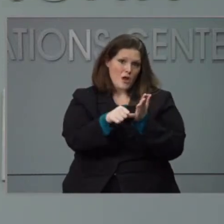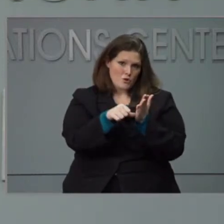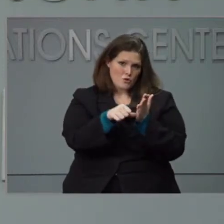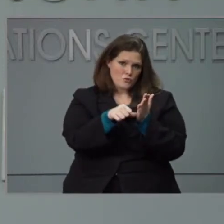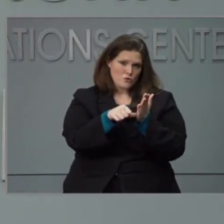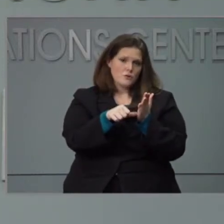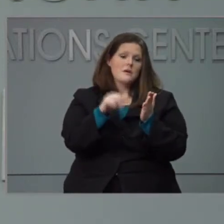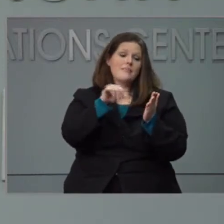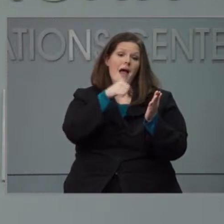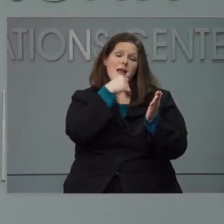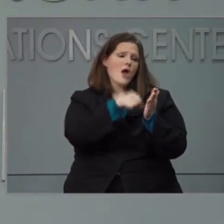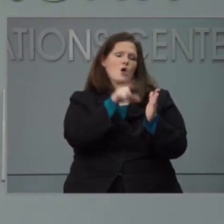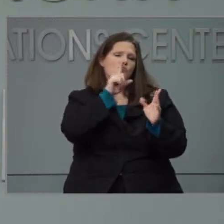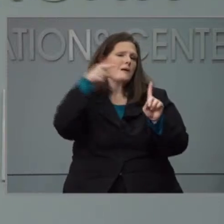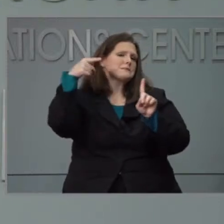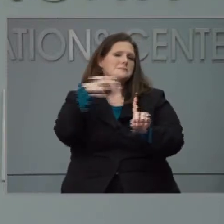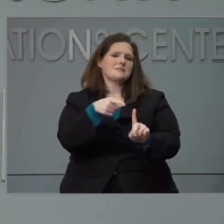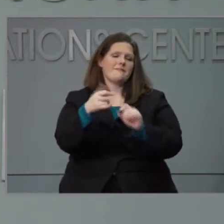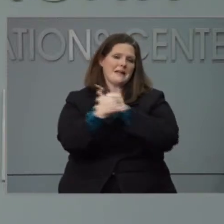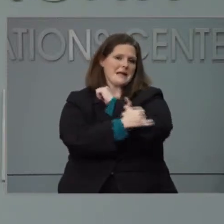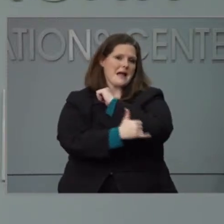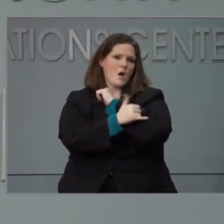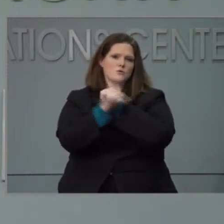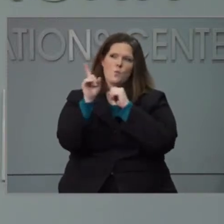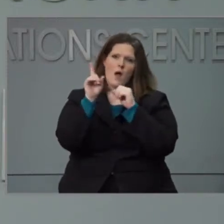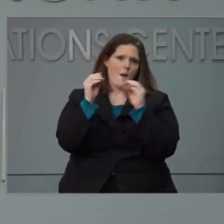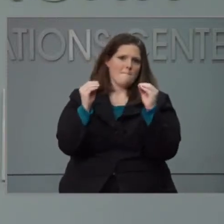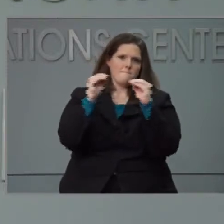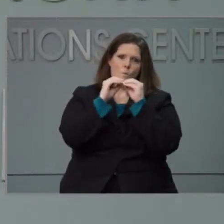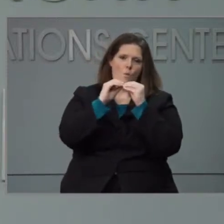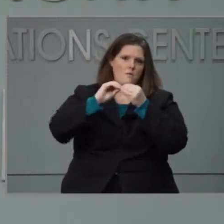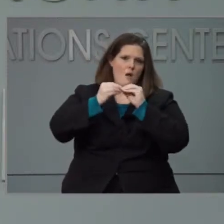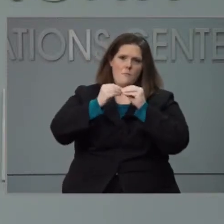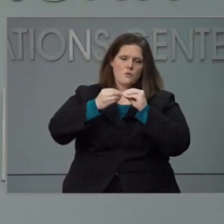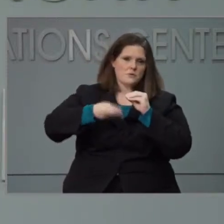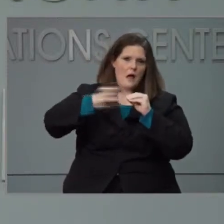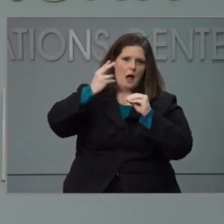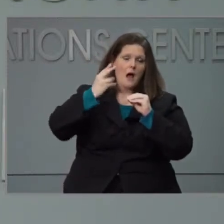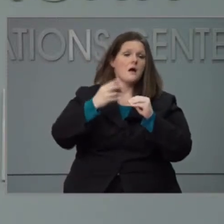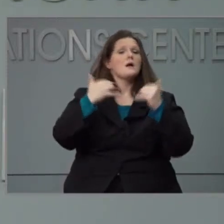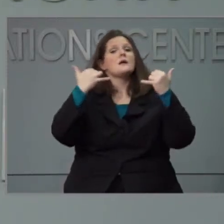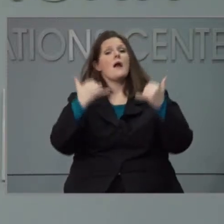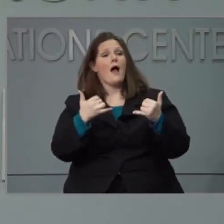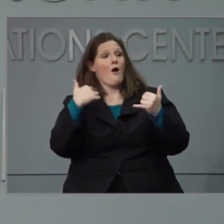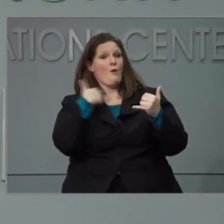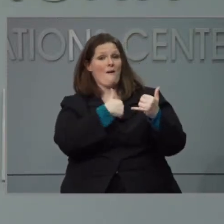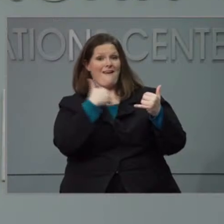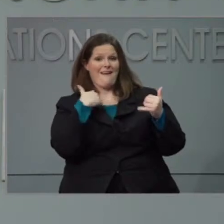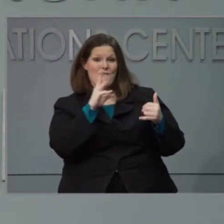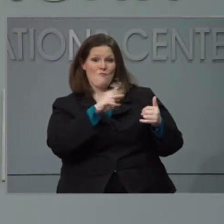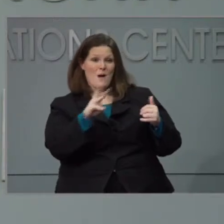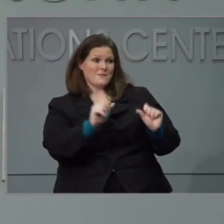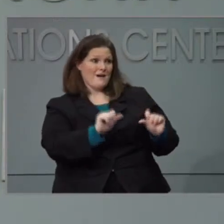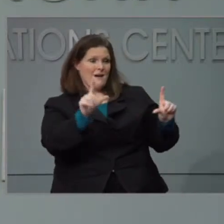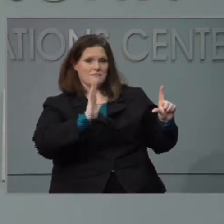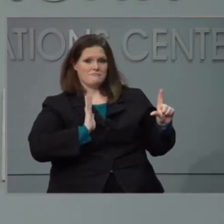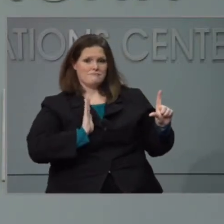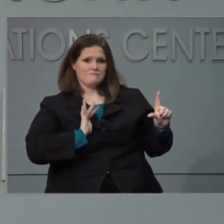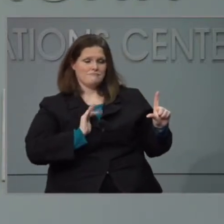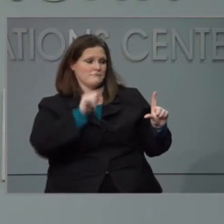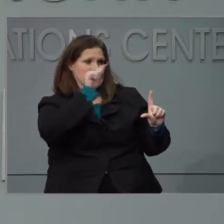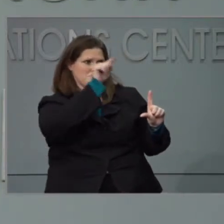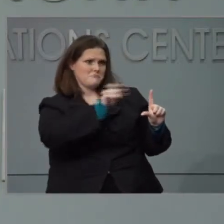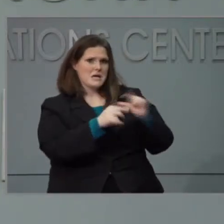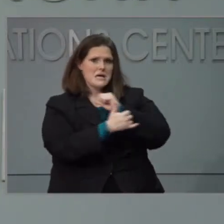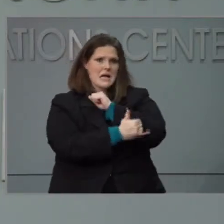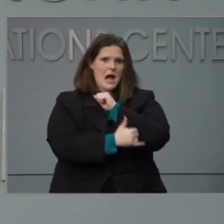into the counties that are having problems. We now have the county data broken down, and particularly some of